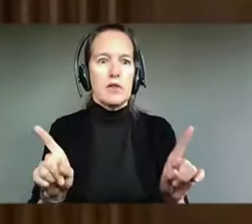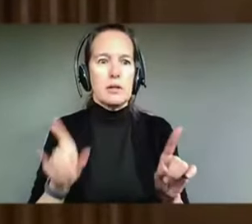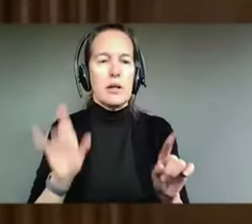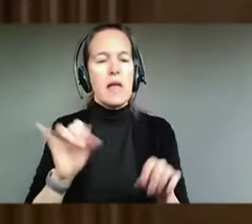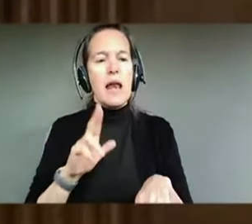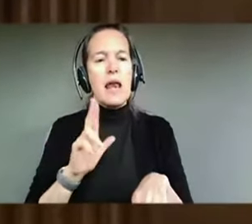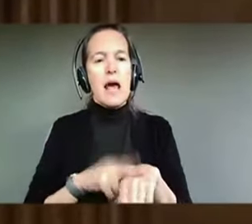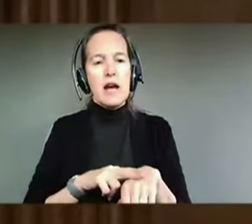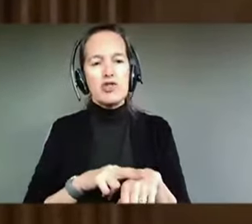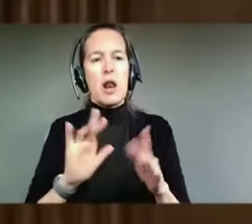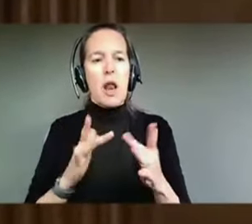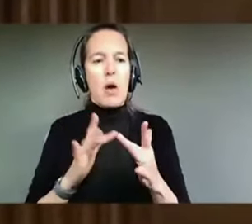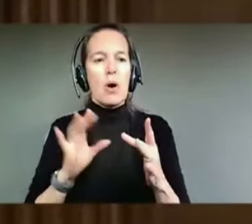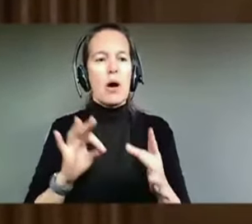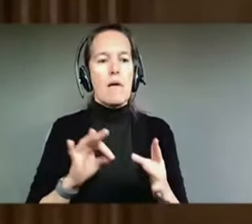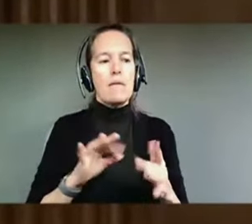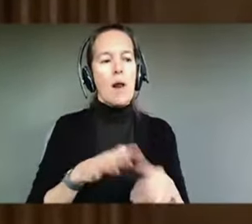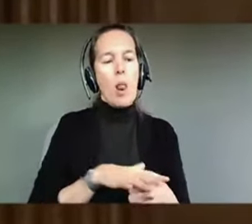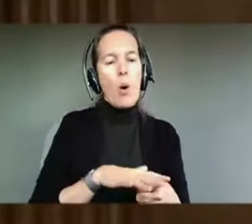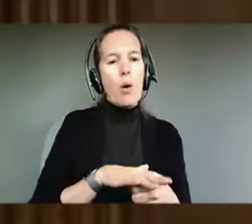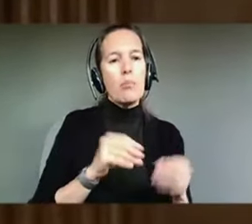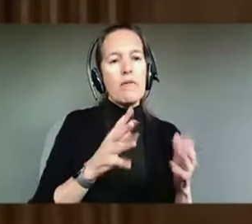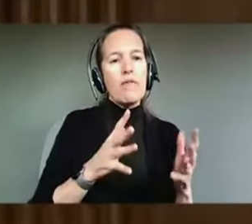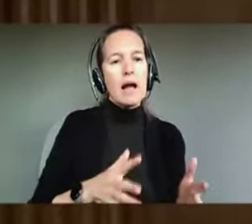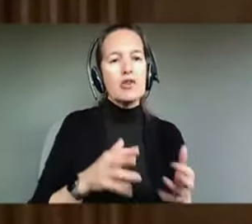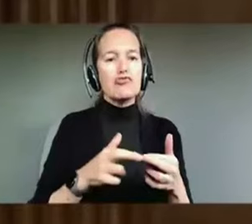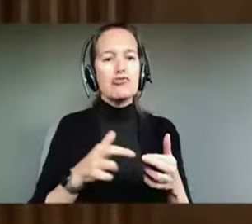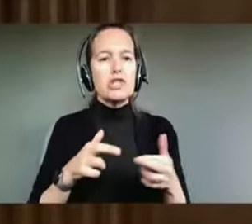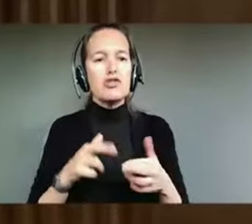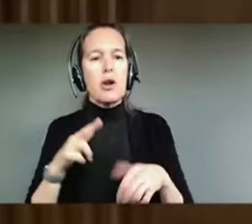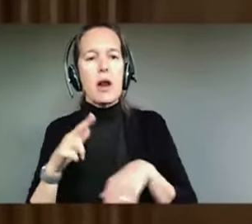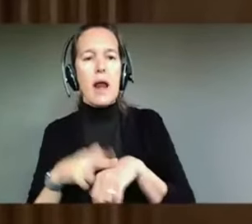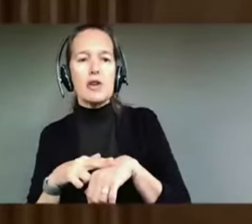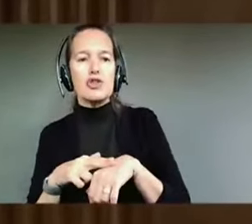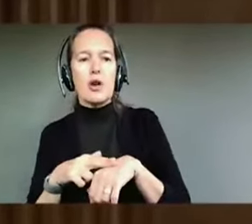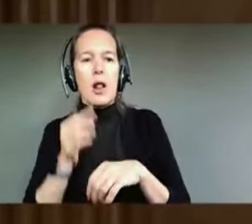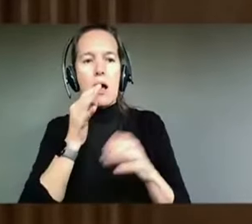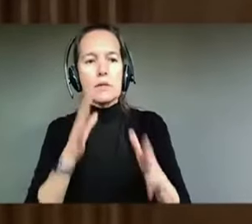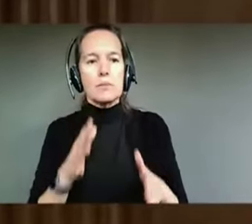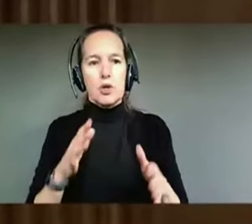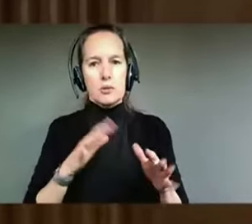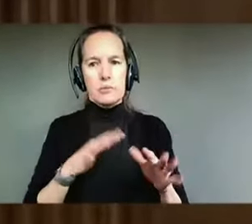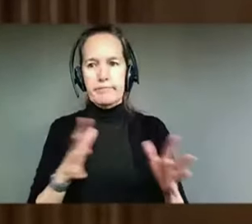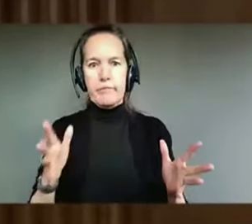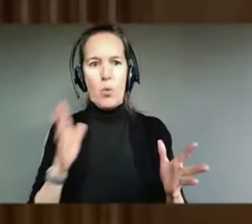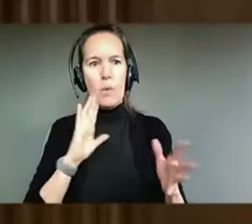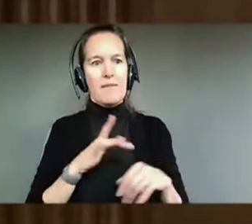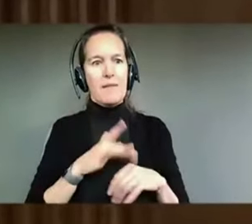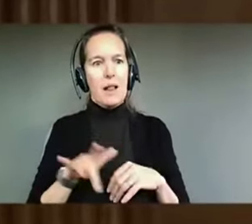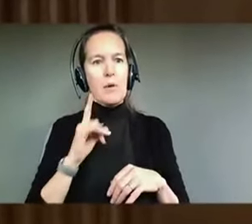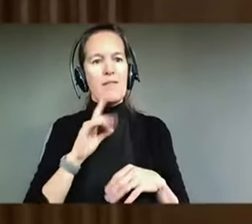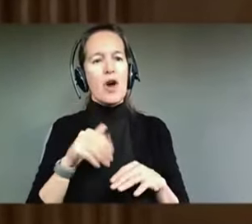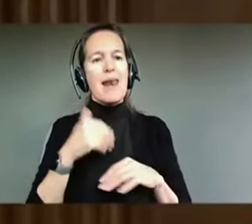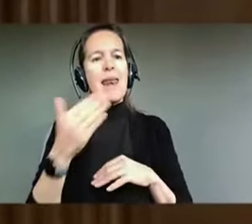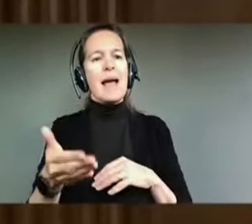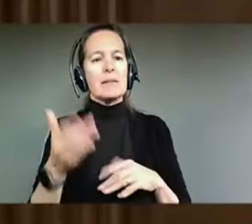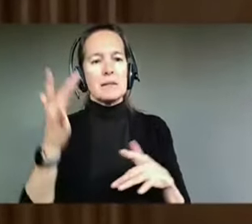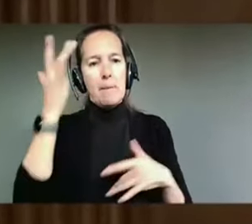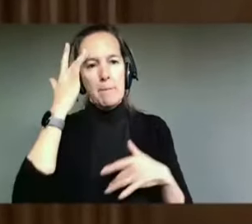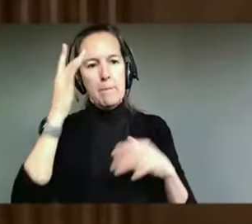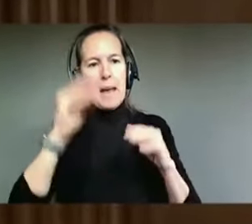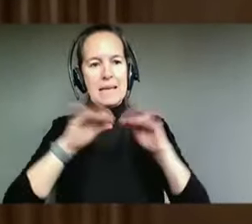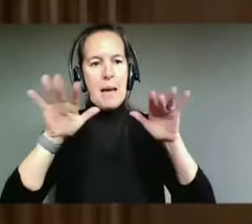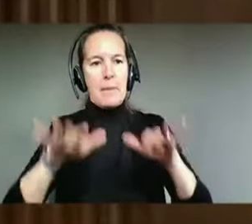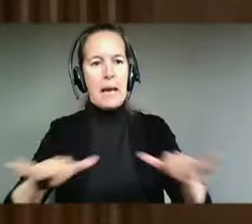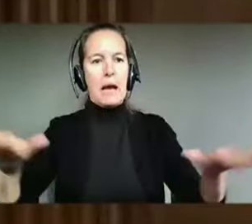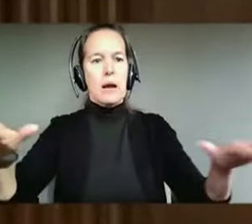local providers and regional and national experts, once created, would then be available to help respond to the next pandemic or health emergency when